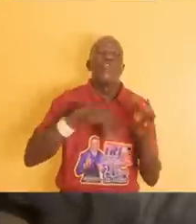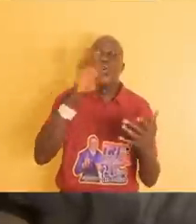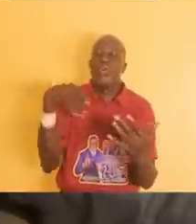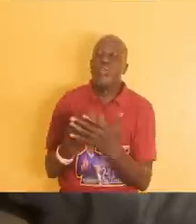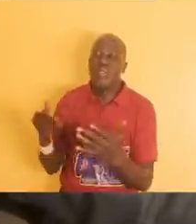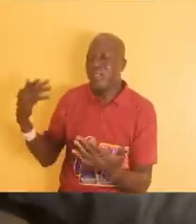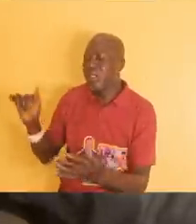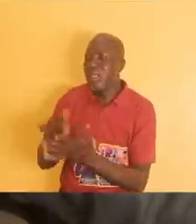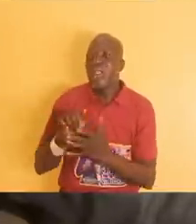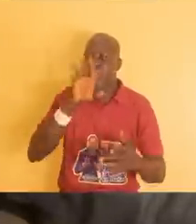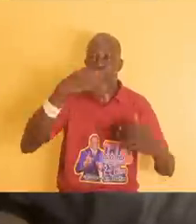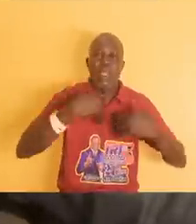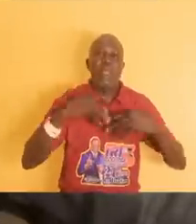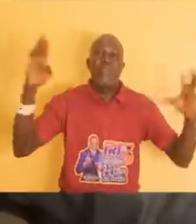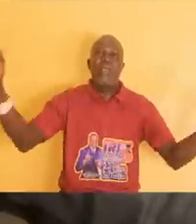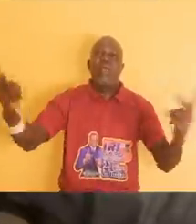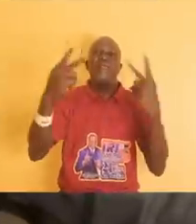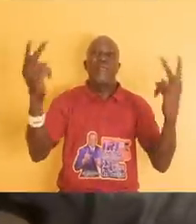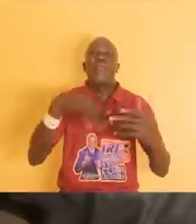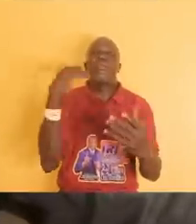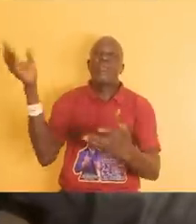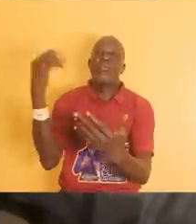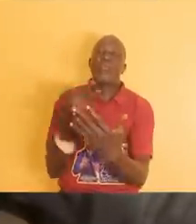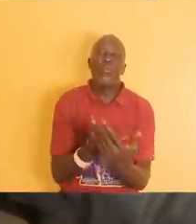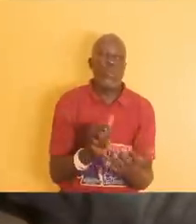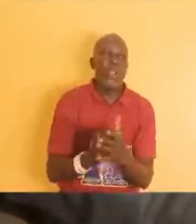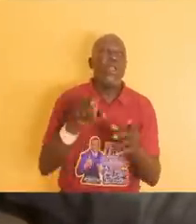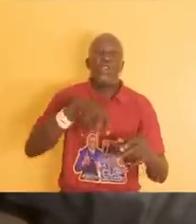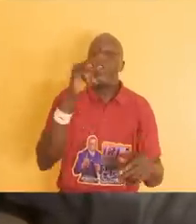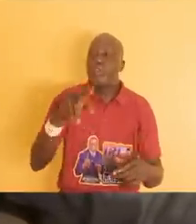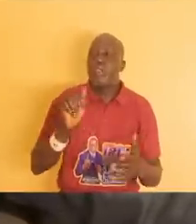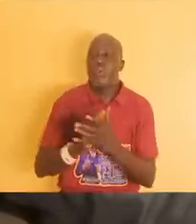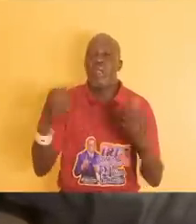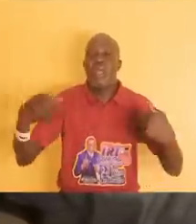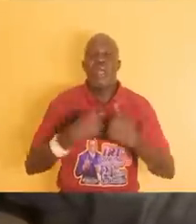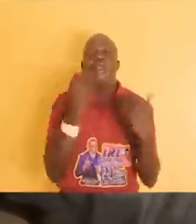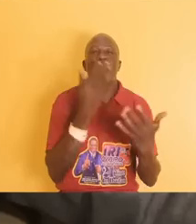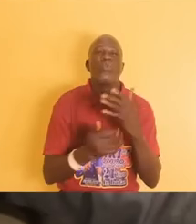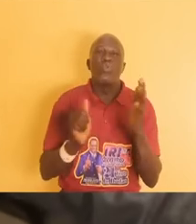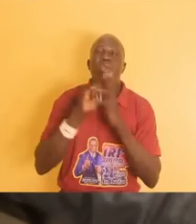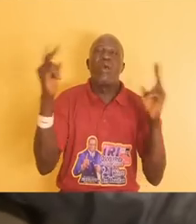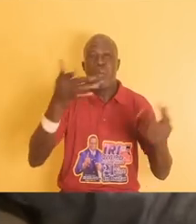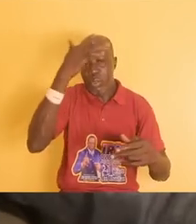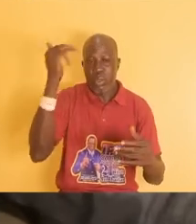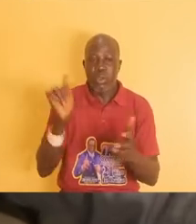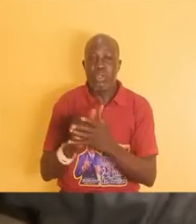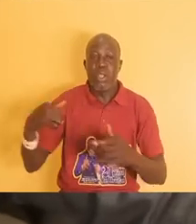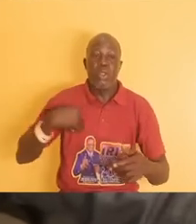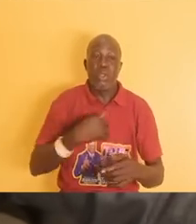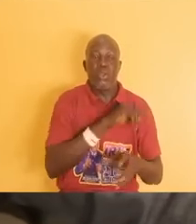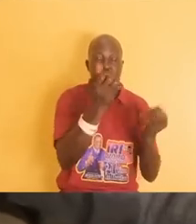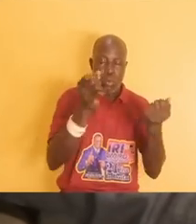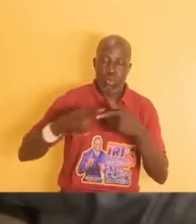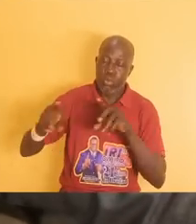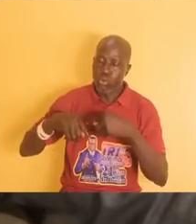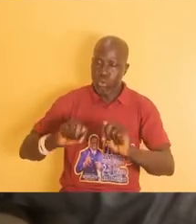ma se gbogbo eleyi. Command the harvest to that. And you need really kore to dara. Command the kore to dara. You must have a good harvest. Because I want to shake